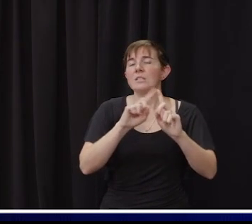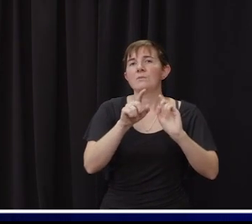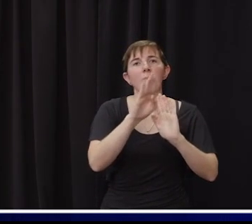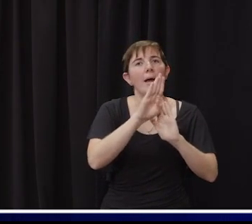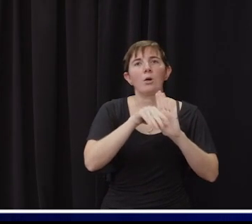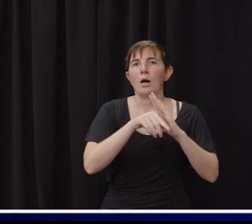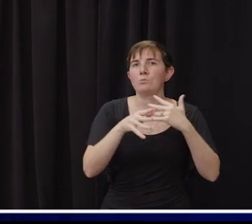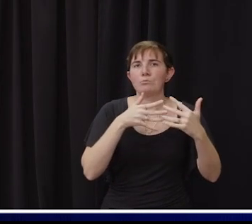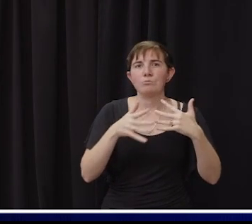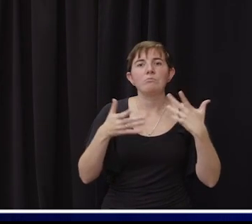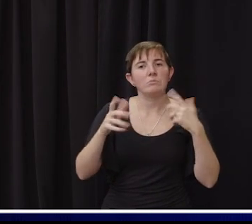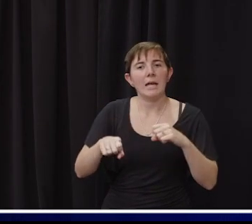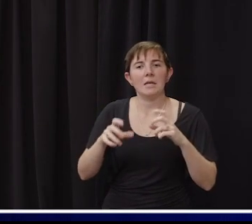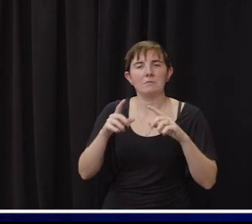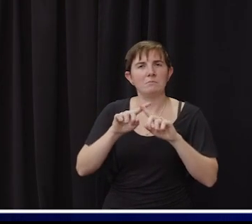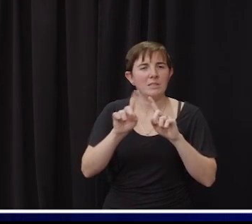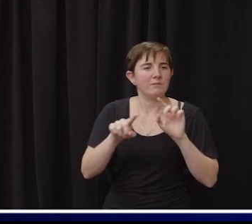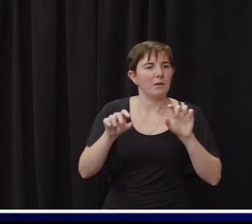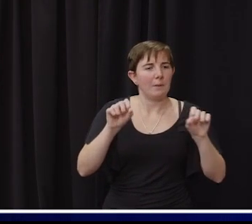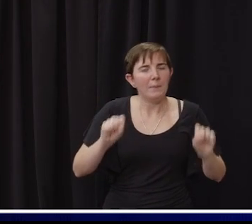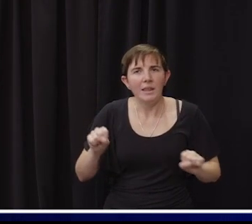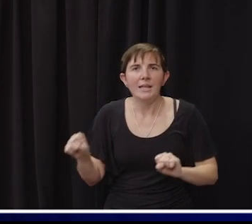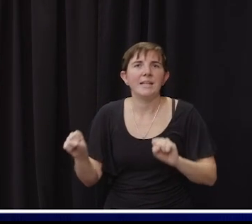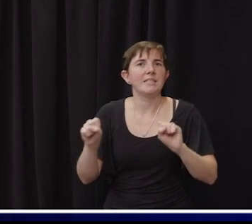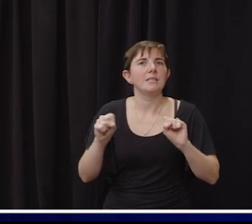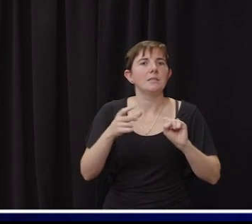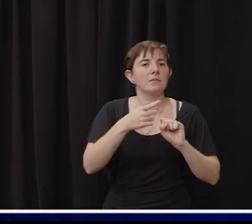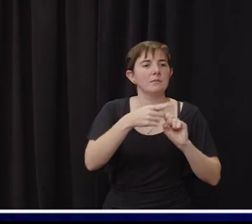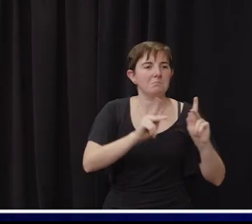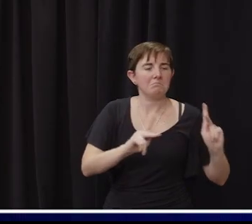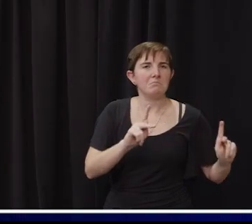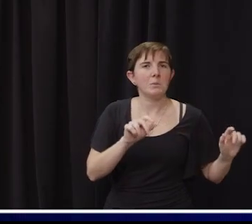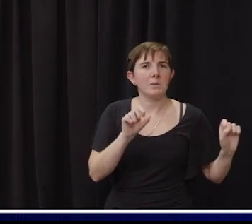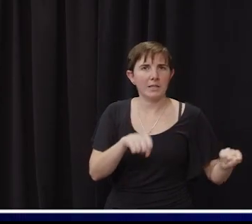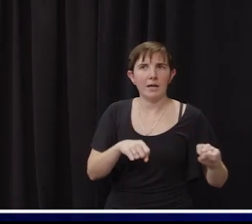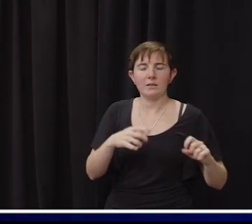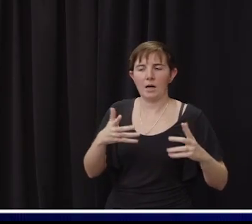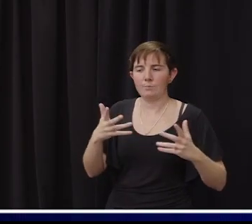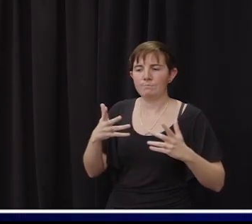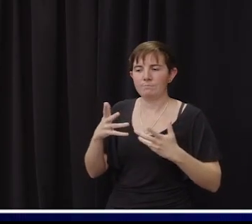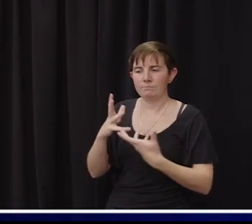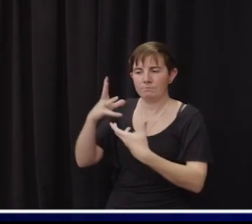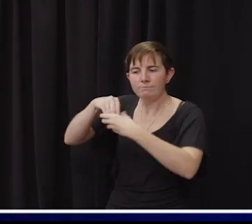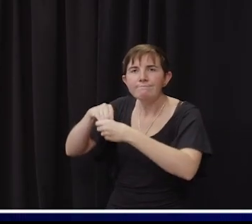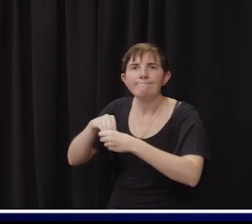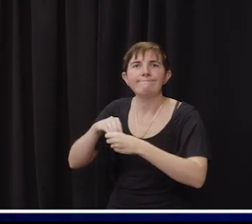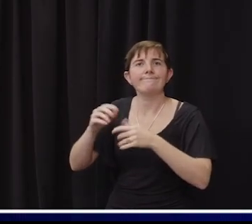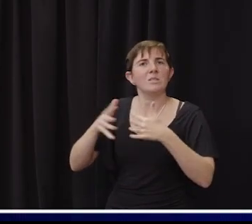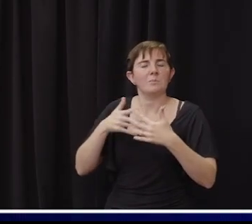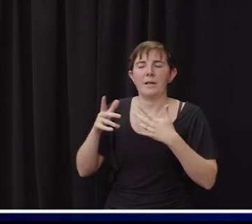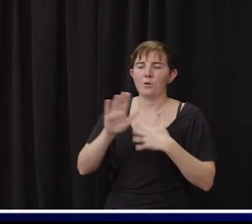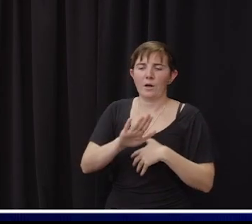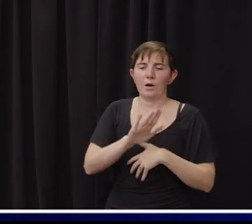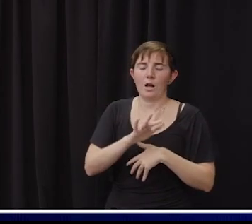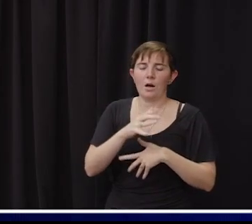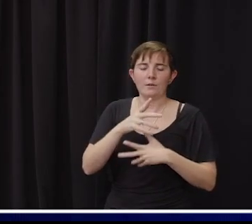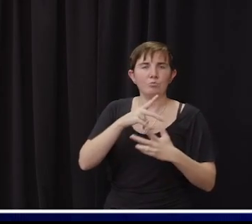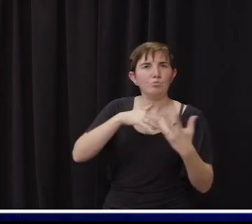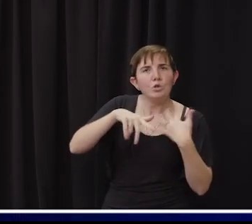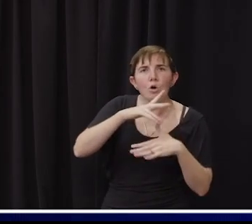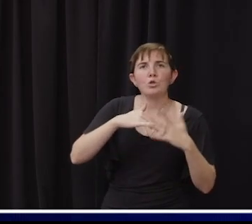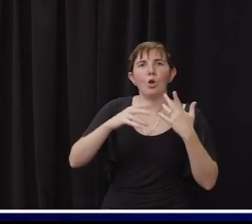backgrounds, abilities, and kind of social and